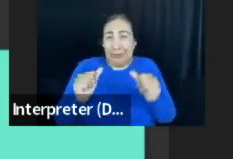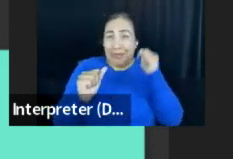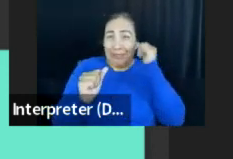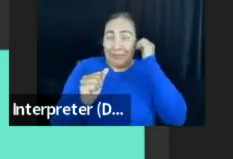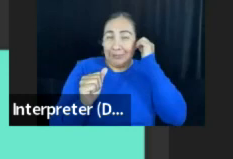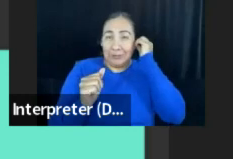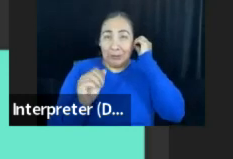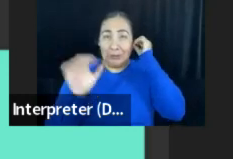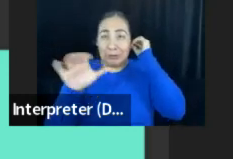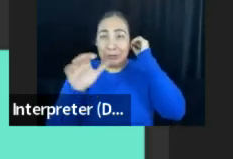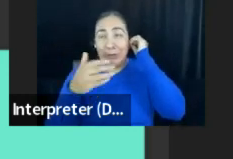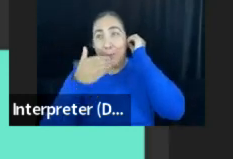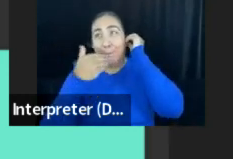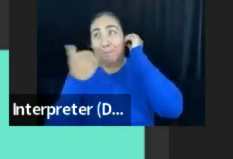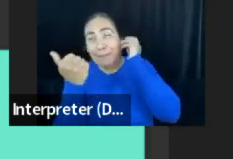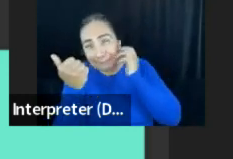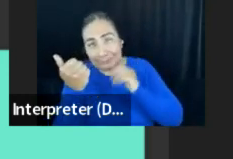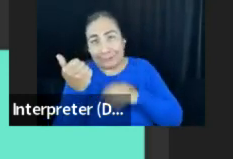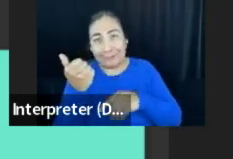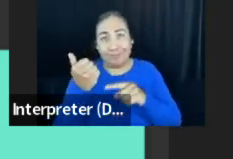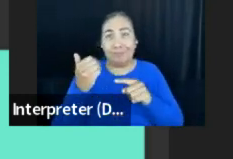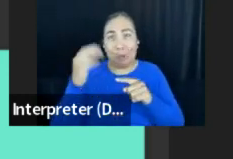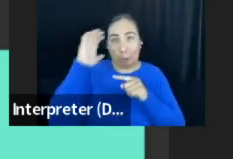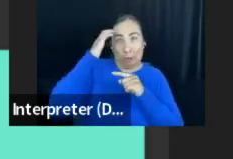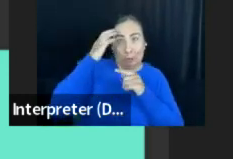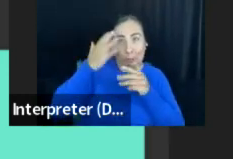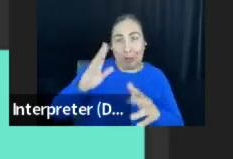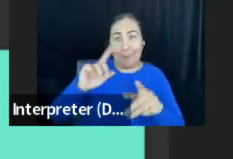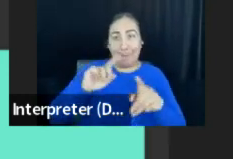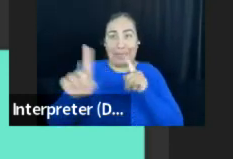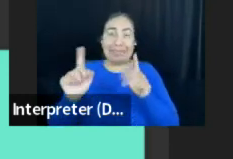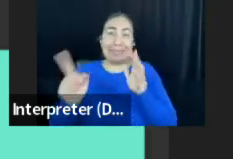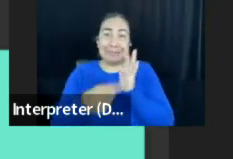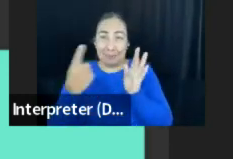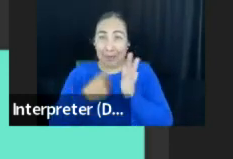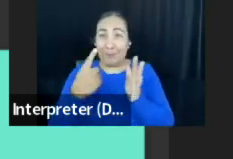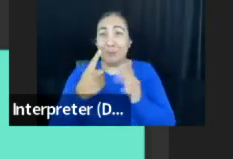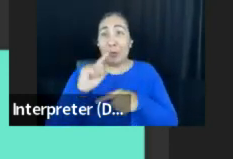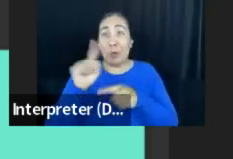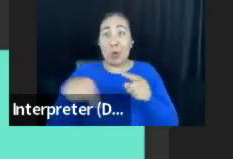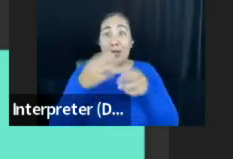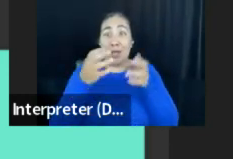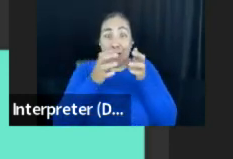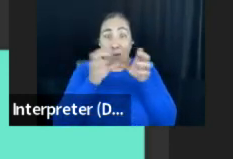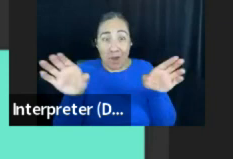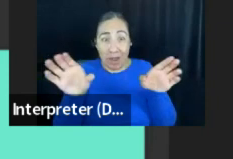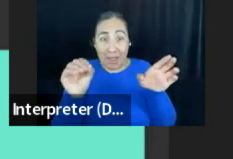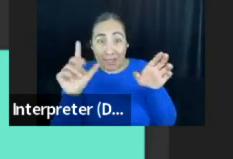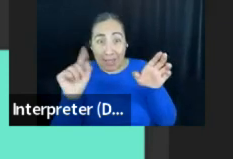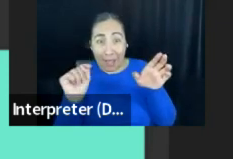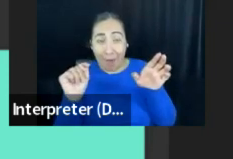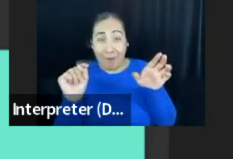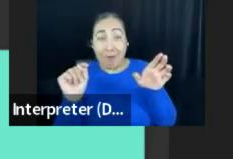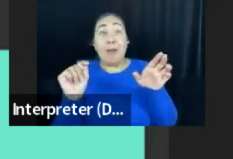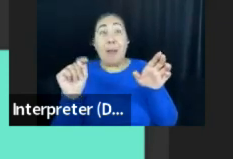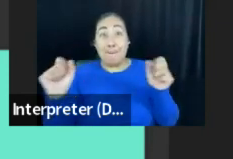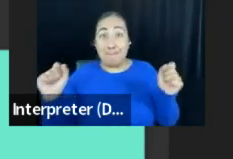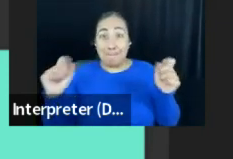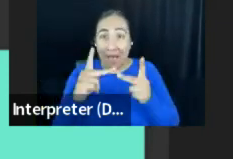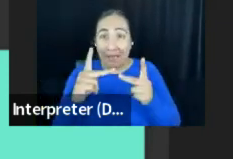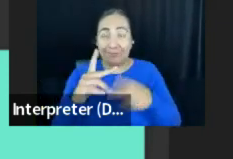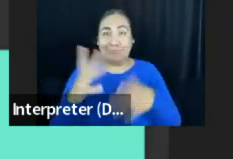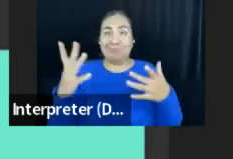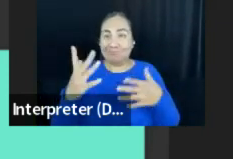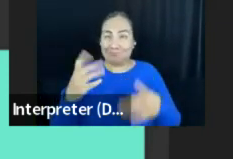mindful way, but sometimes closing out breakout rooms is not a very peaceful process. So I apologize if anyone was cut